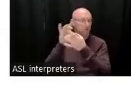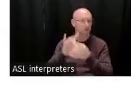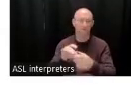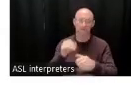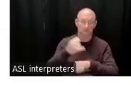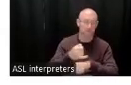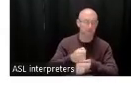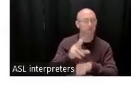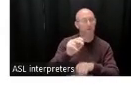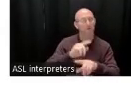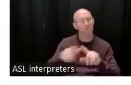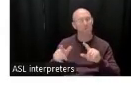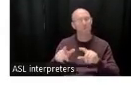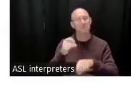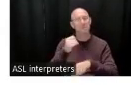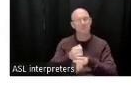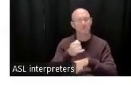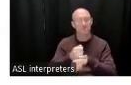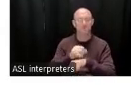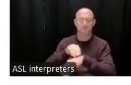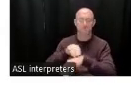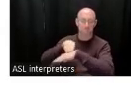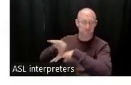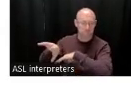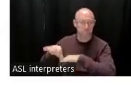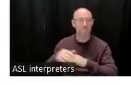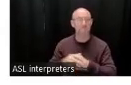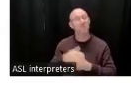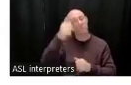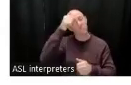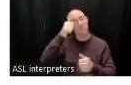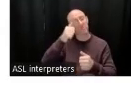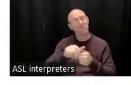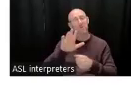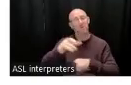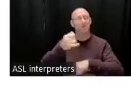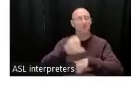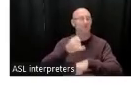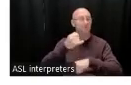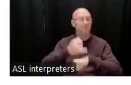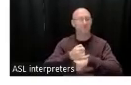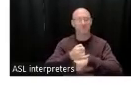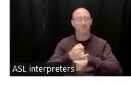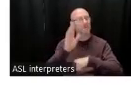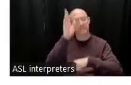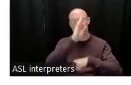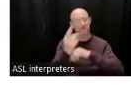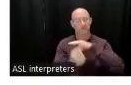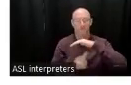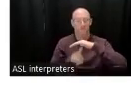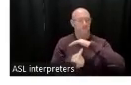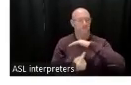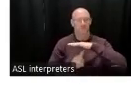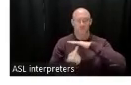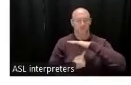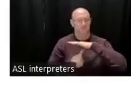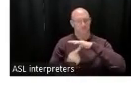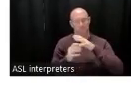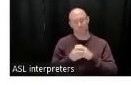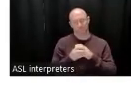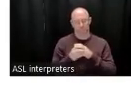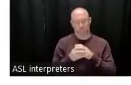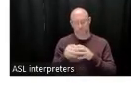institution, but that the institution touches. So always remember that your institution doesn't exist in a vacuum. It's part